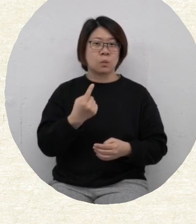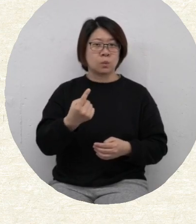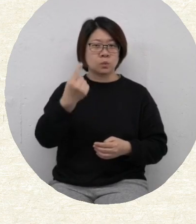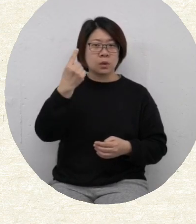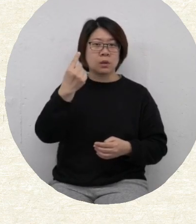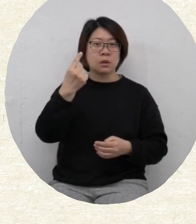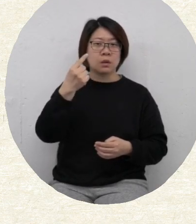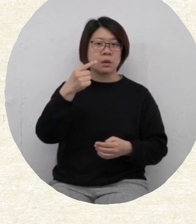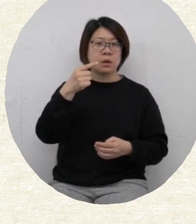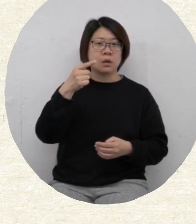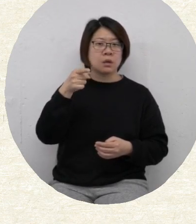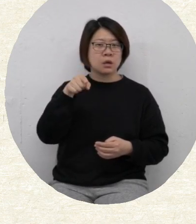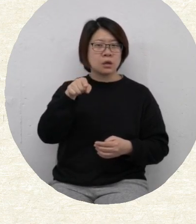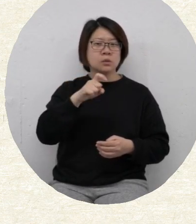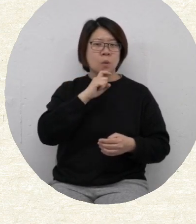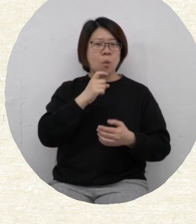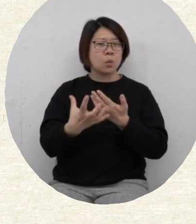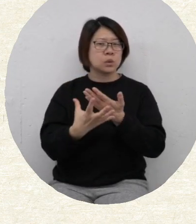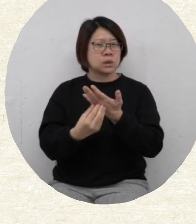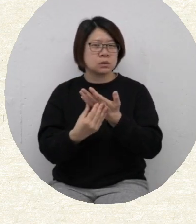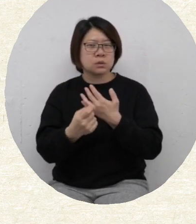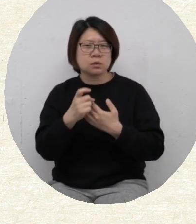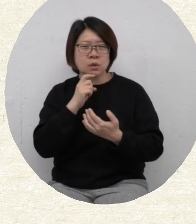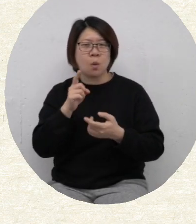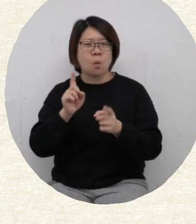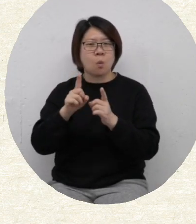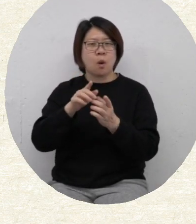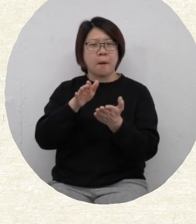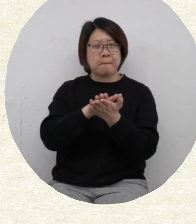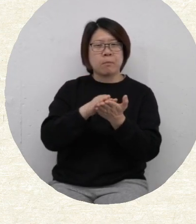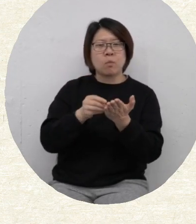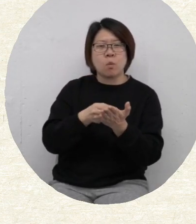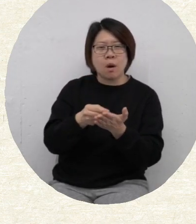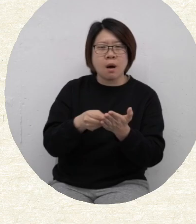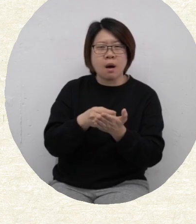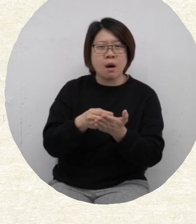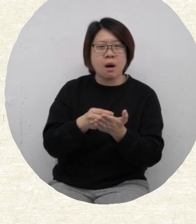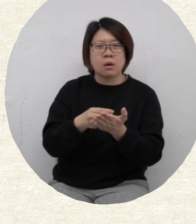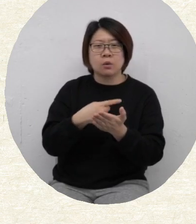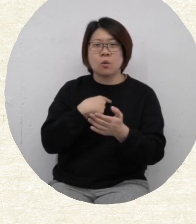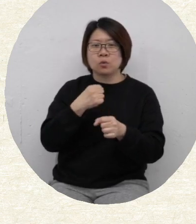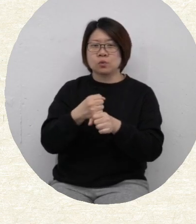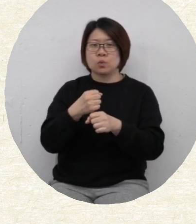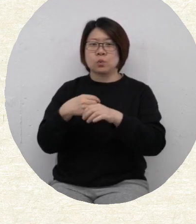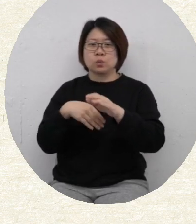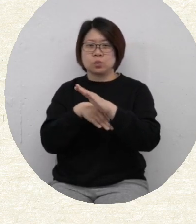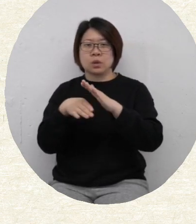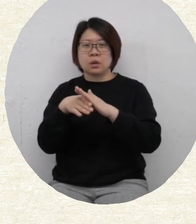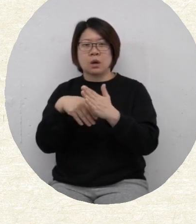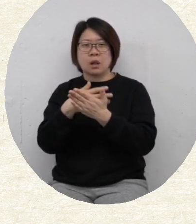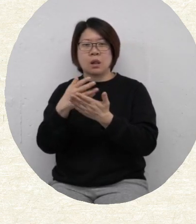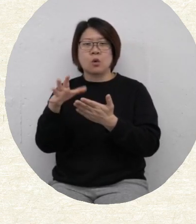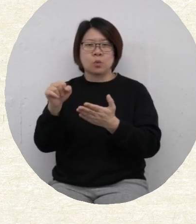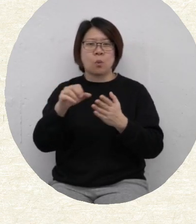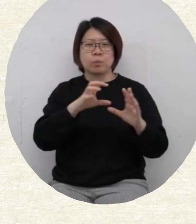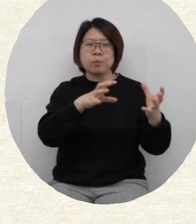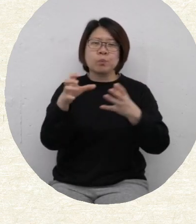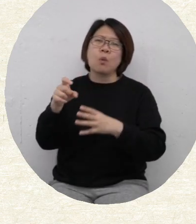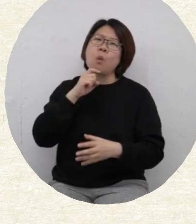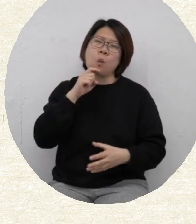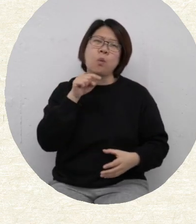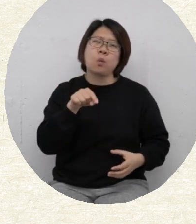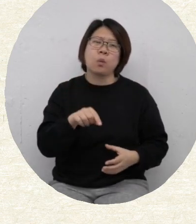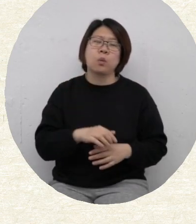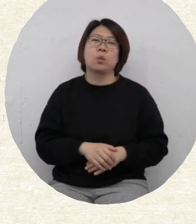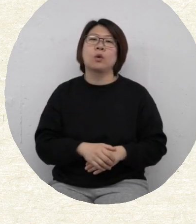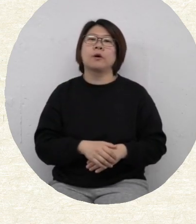fabric. I've seen Tyvek that seem more like paper. And so I just had that material, and I